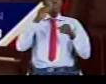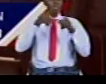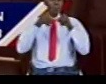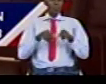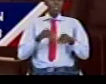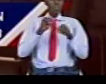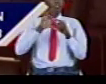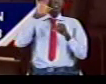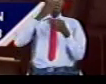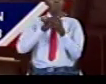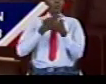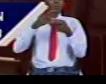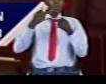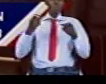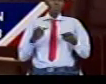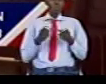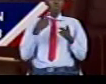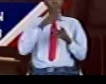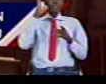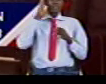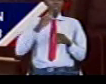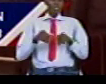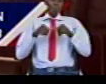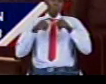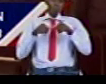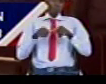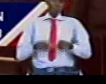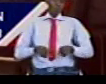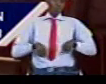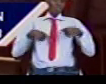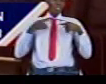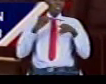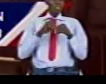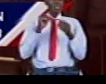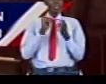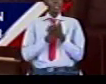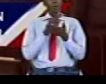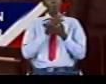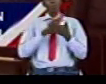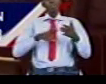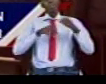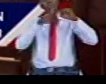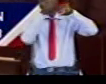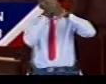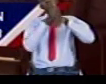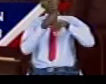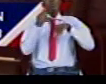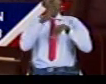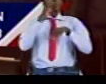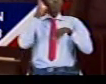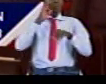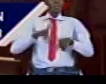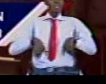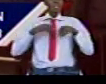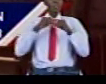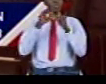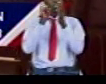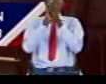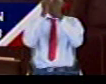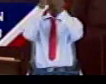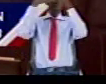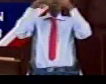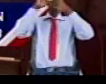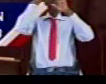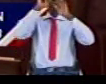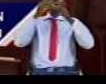dwell in thy holy hill? It's talking about high heaven. Who shall dwell in that heavenly place? Look at the qualification